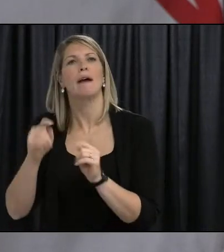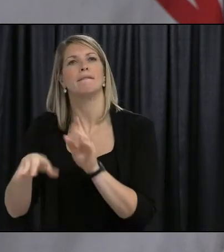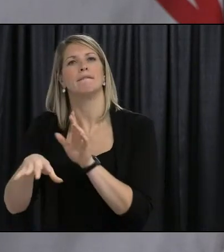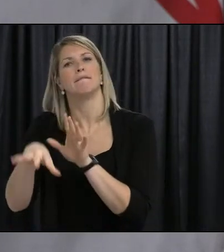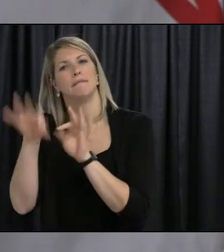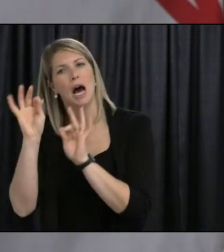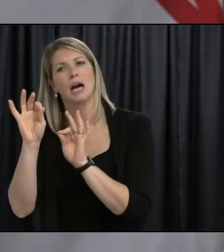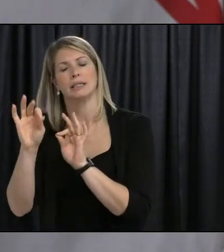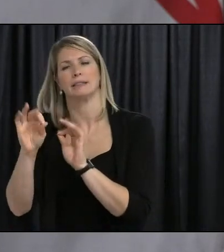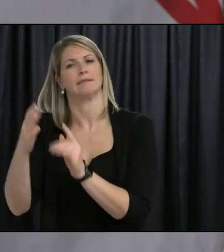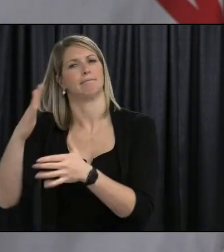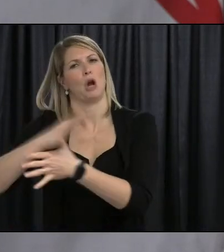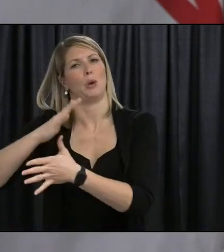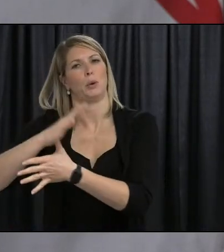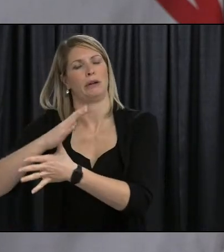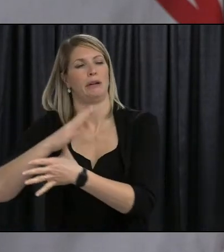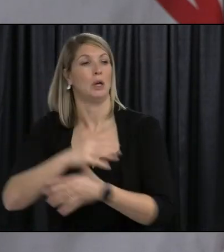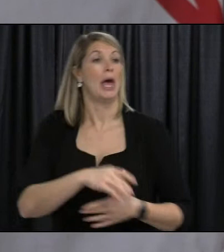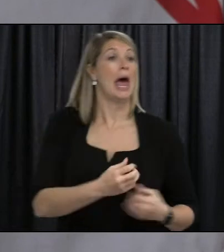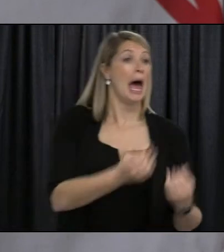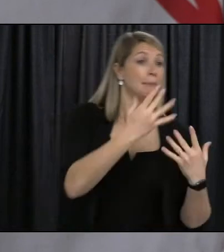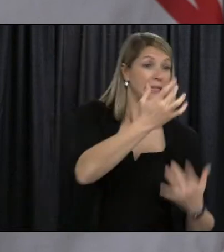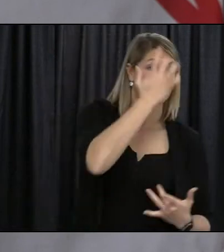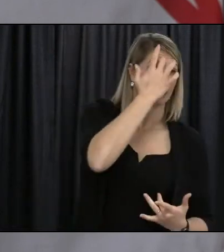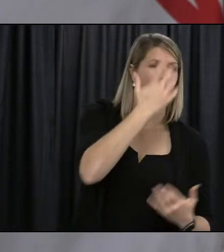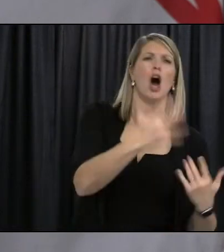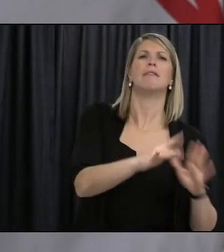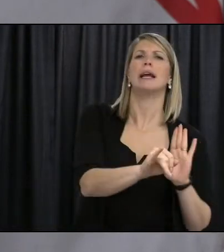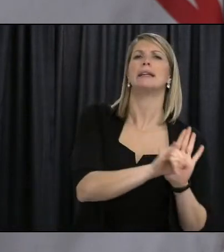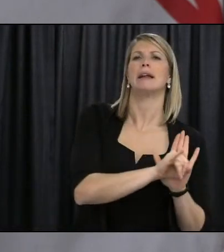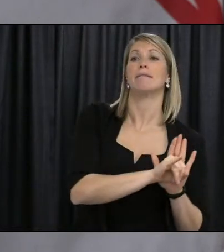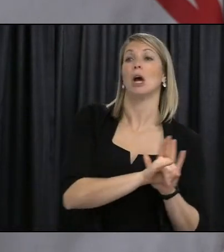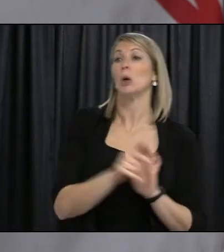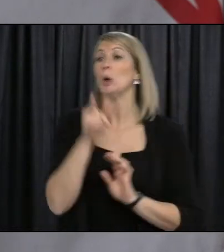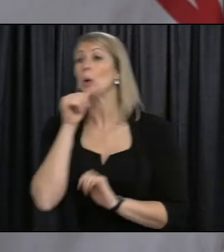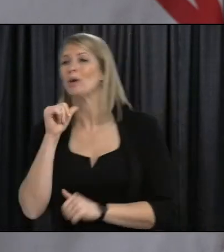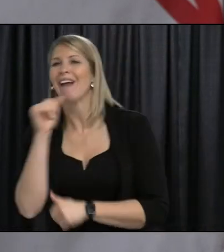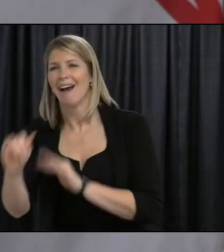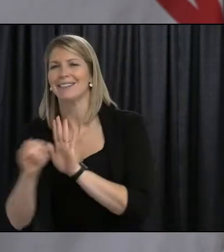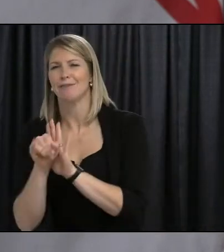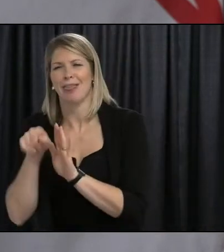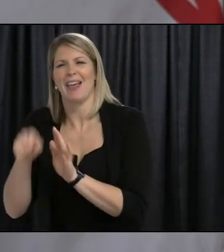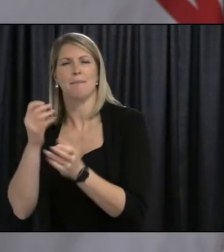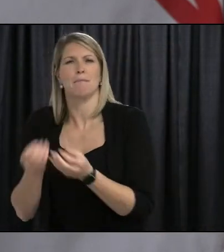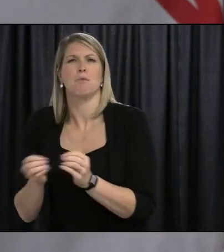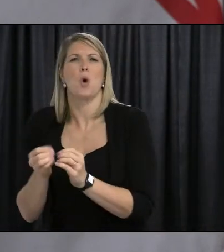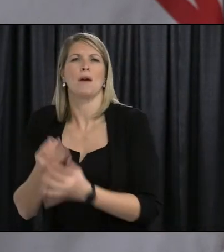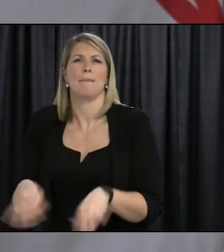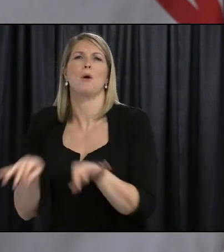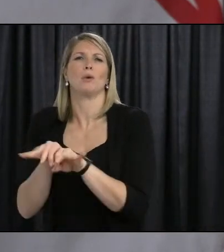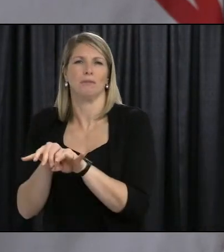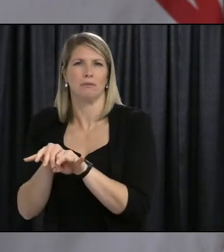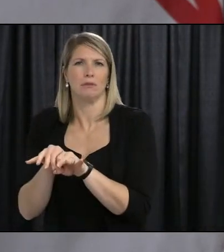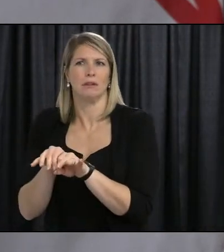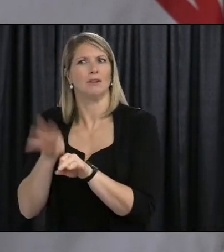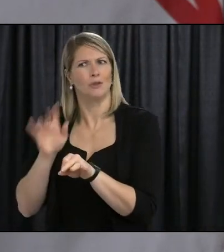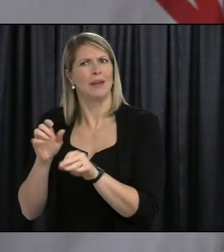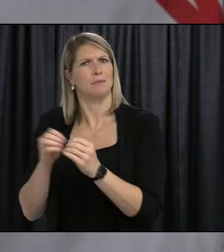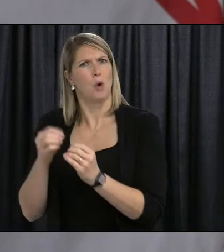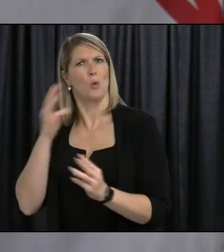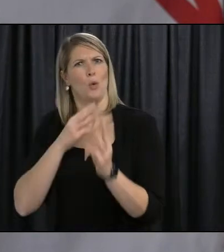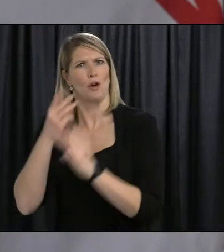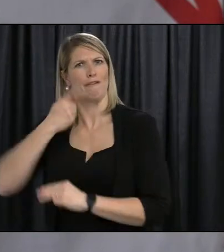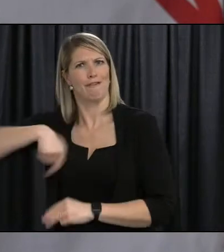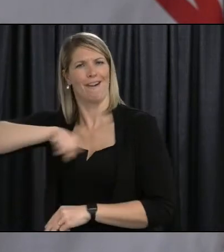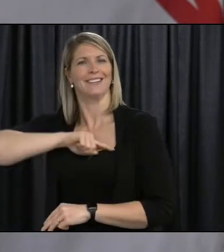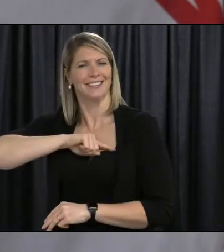You know, we would be looking at, as I said before many times, these non-epi-linked cases. Those are the big ones that we worry about. We look